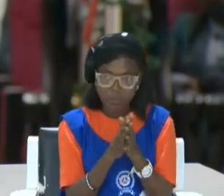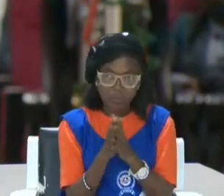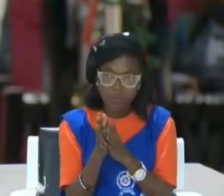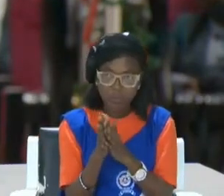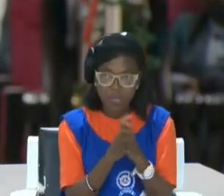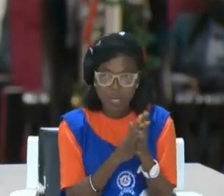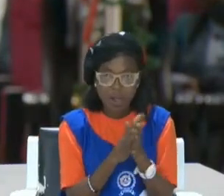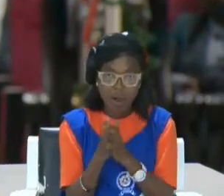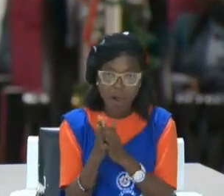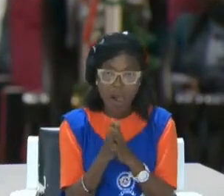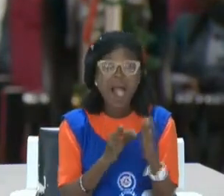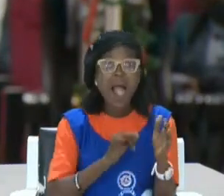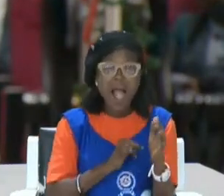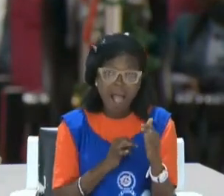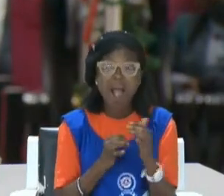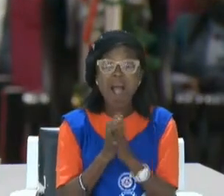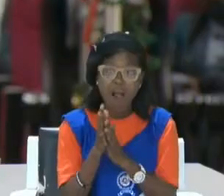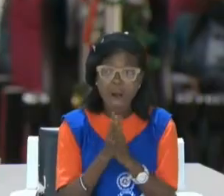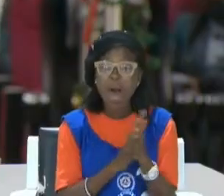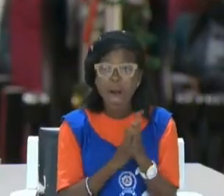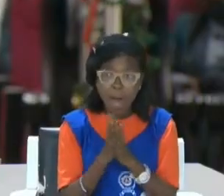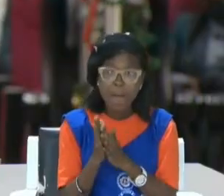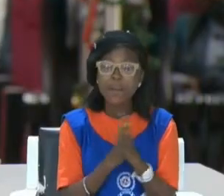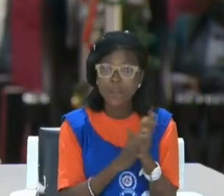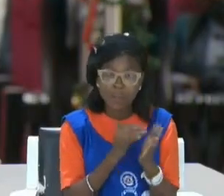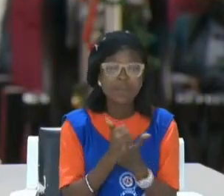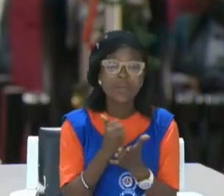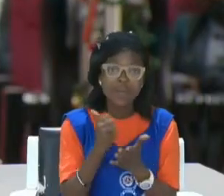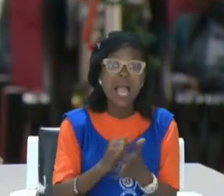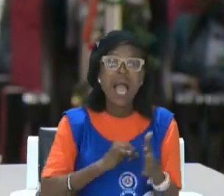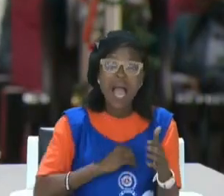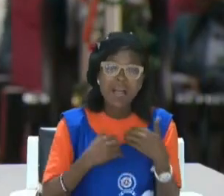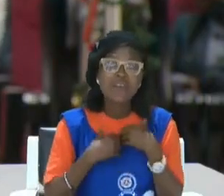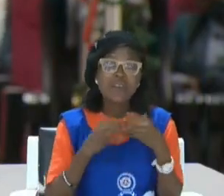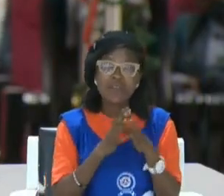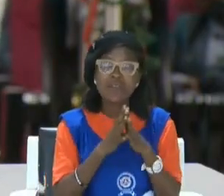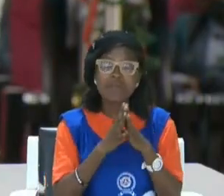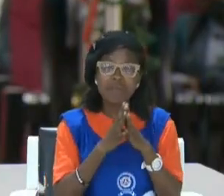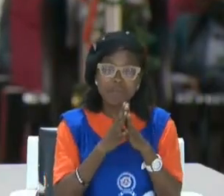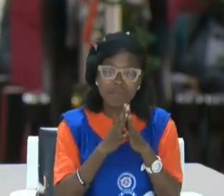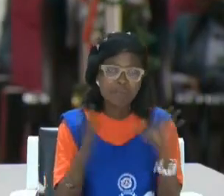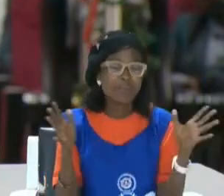All very big tonight. That's why I keep saying amen, amen.